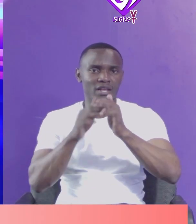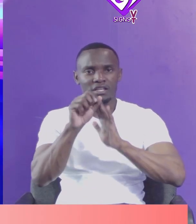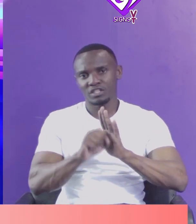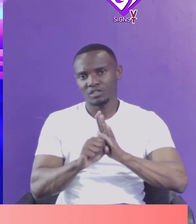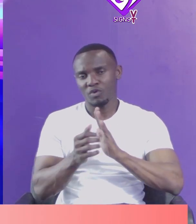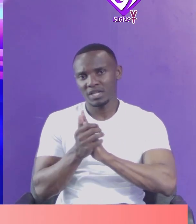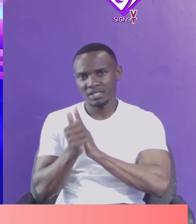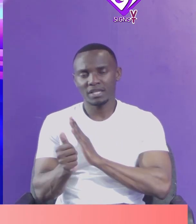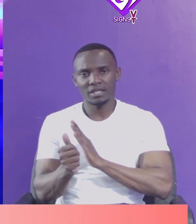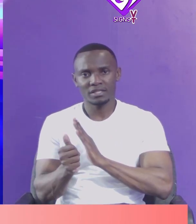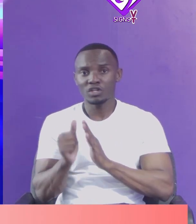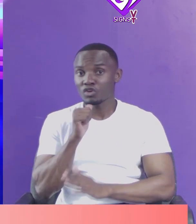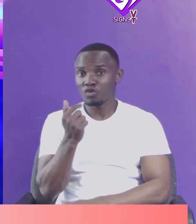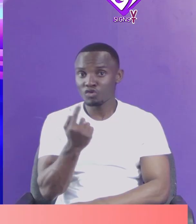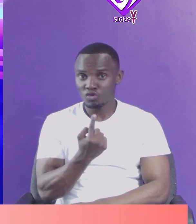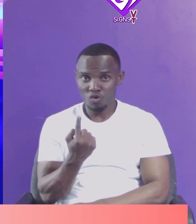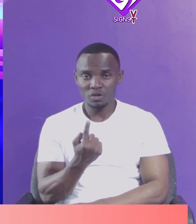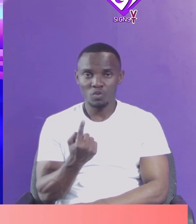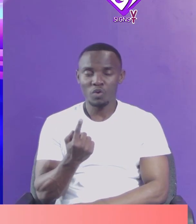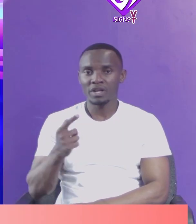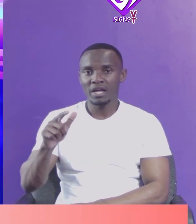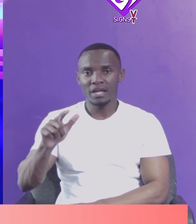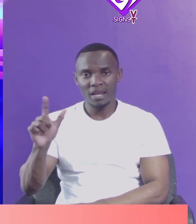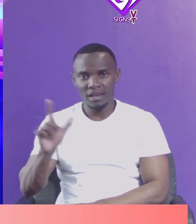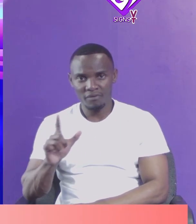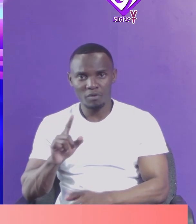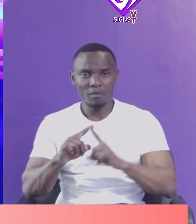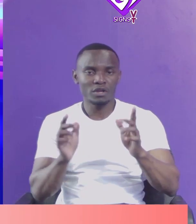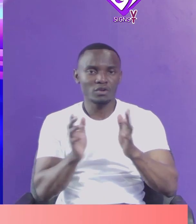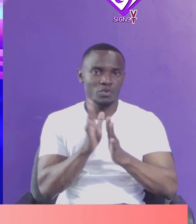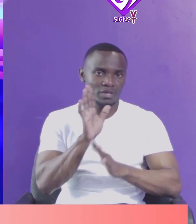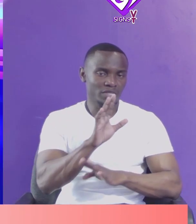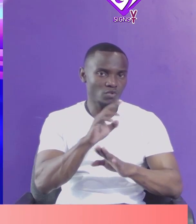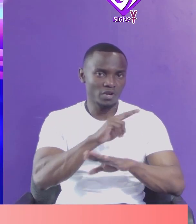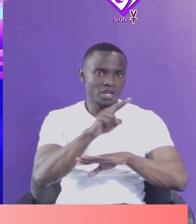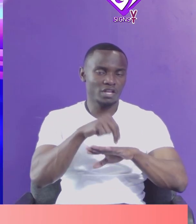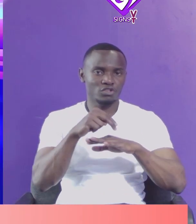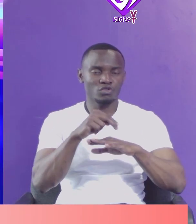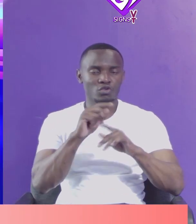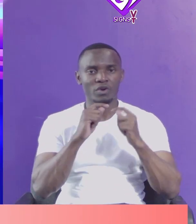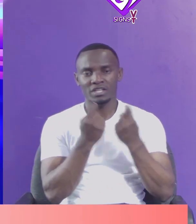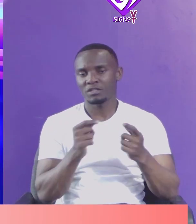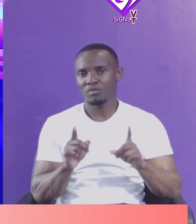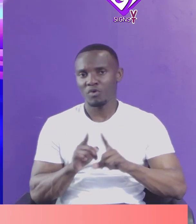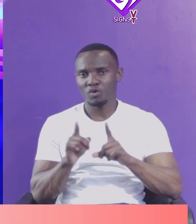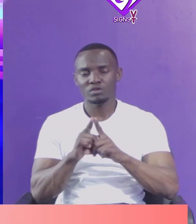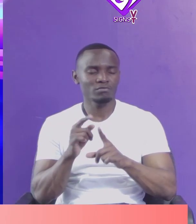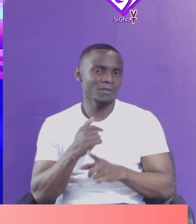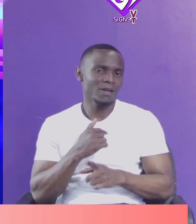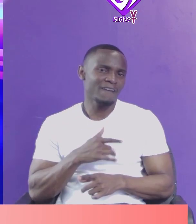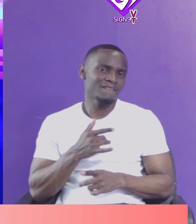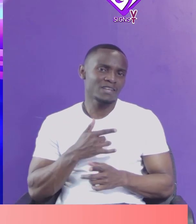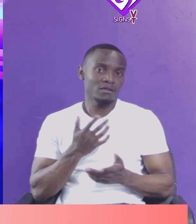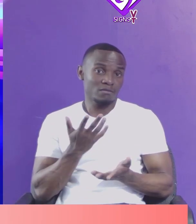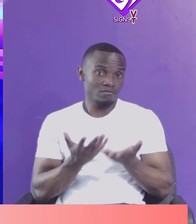but also on the international side with Netherlands. So I feel like maybe he can